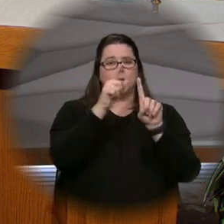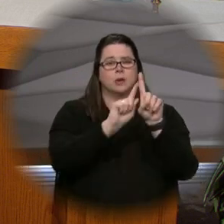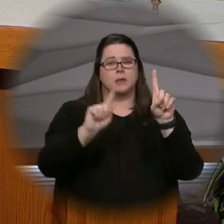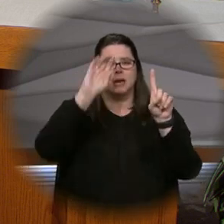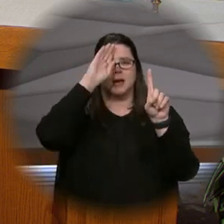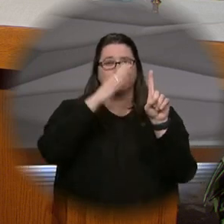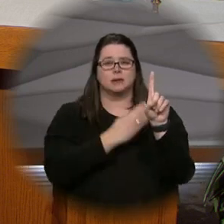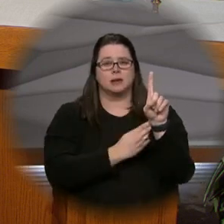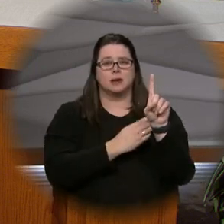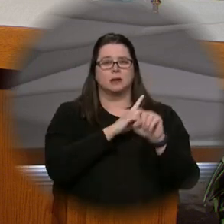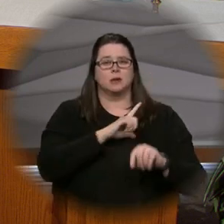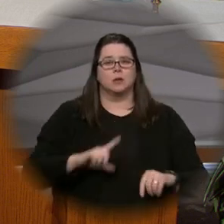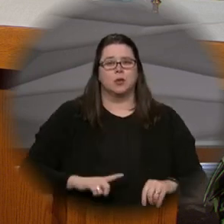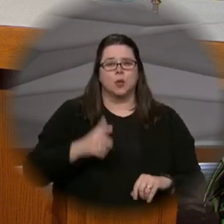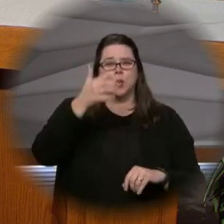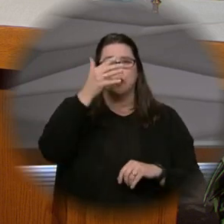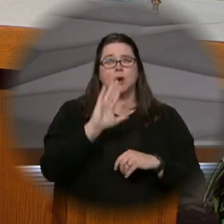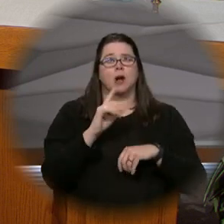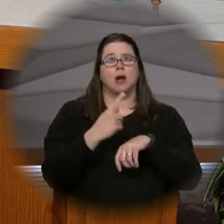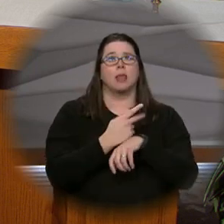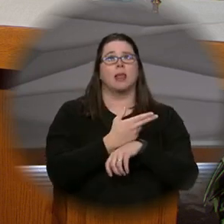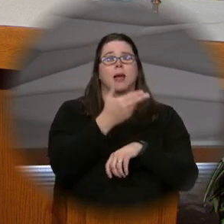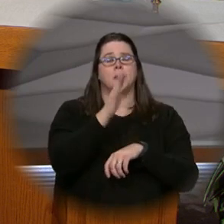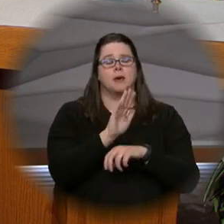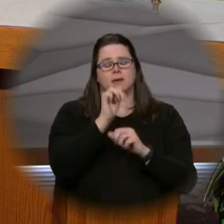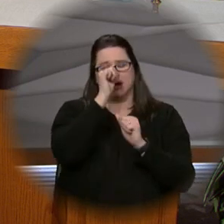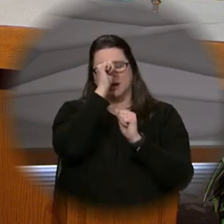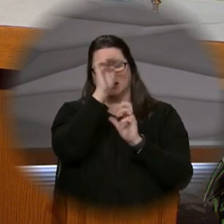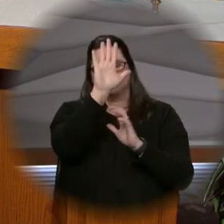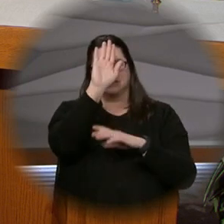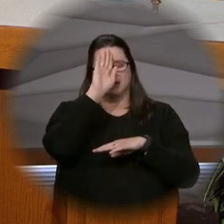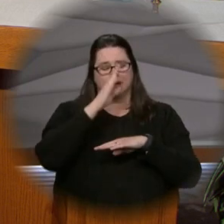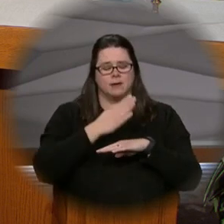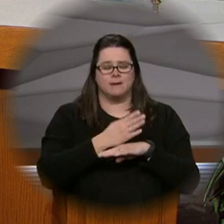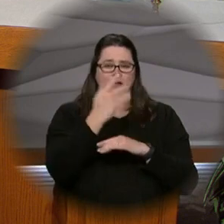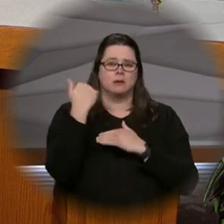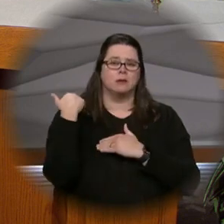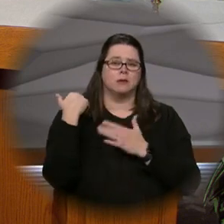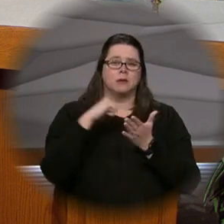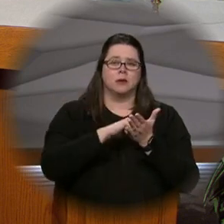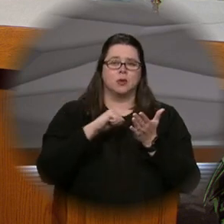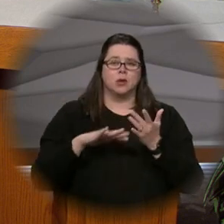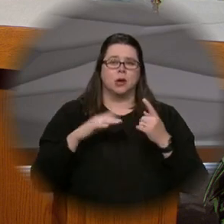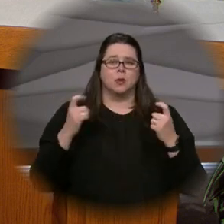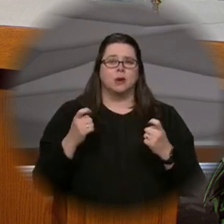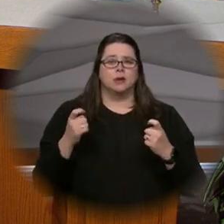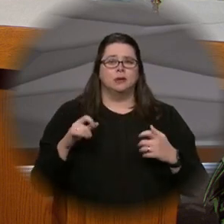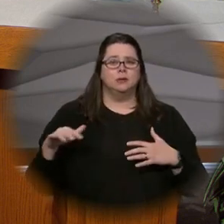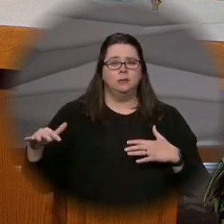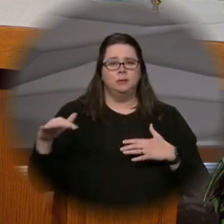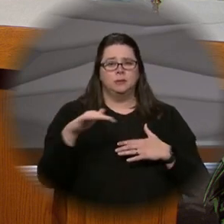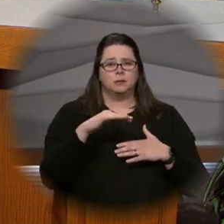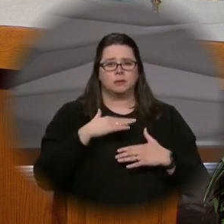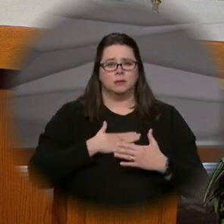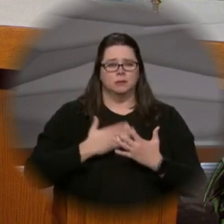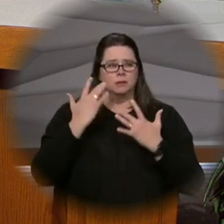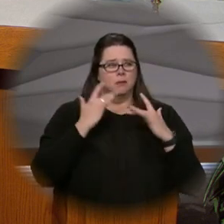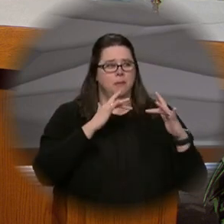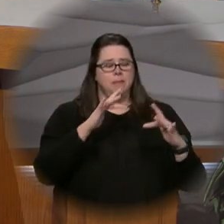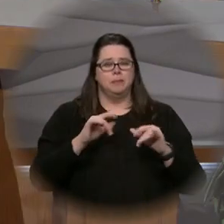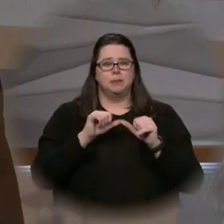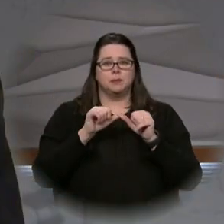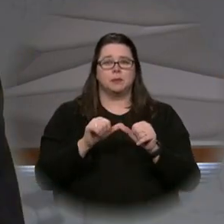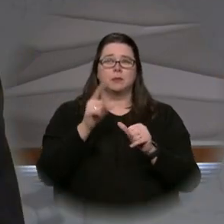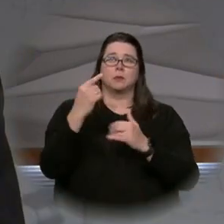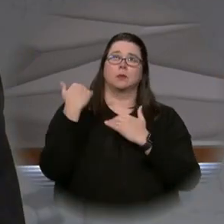Christ, only begotten Son, Lord God, Lamb of God, Son of the Father, you take away the sins of the world,